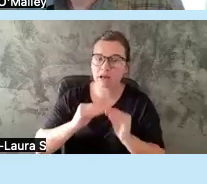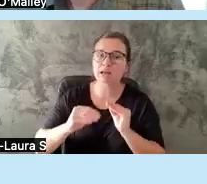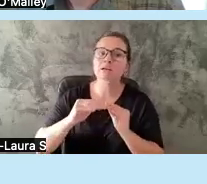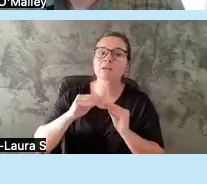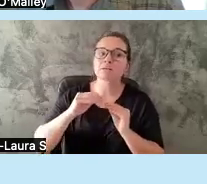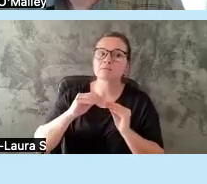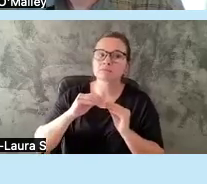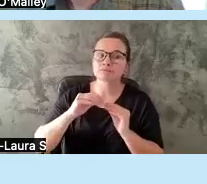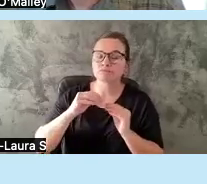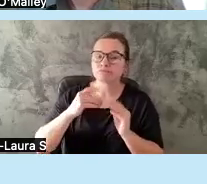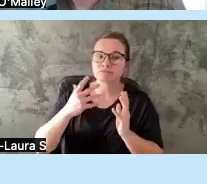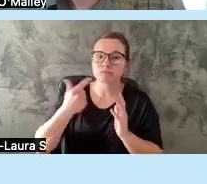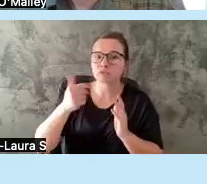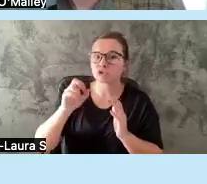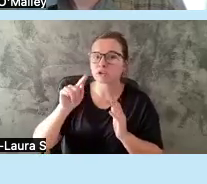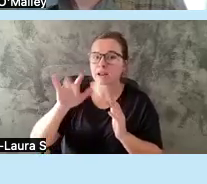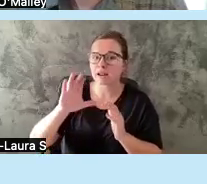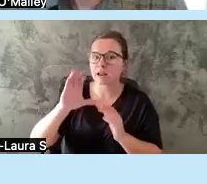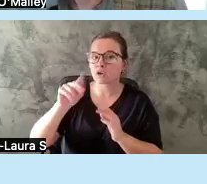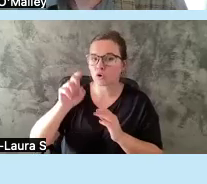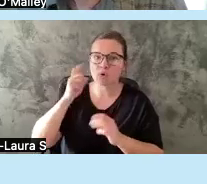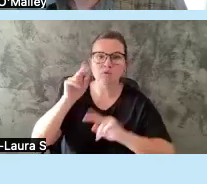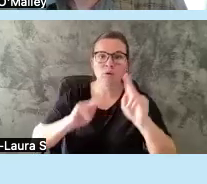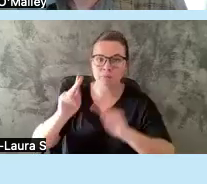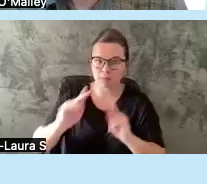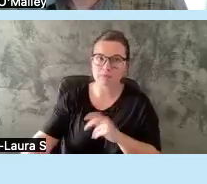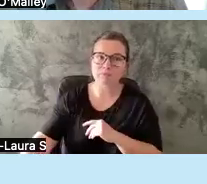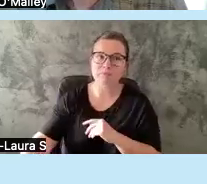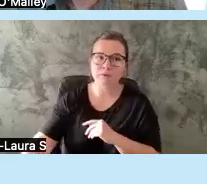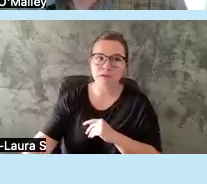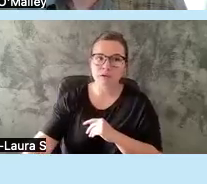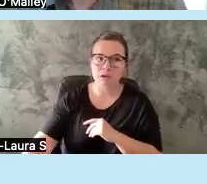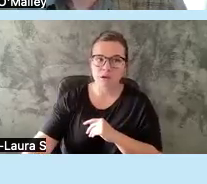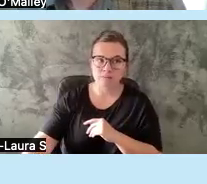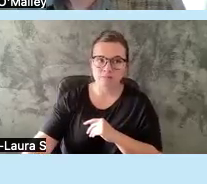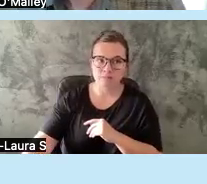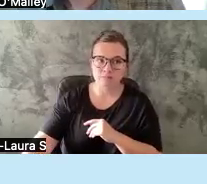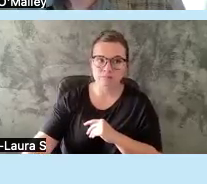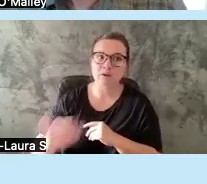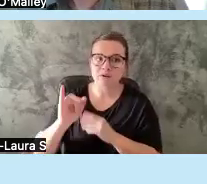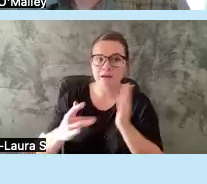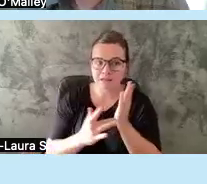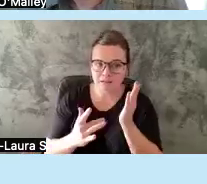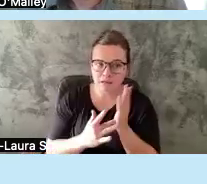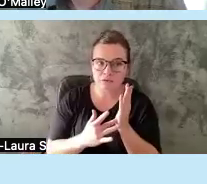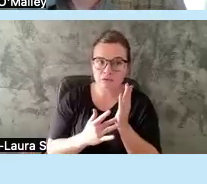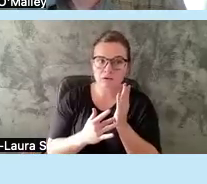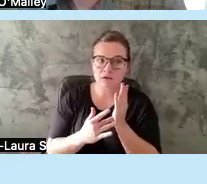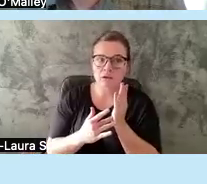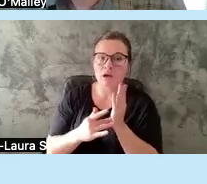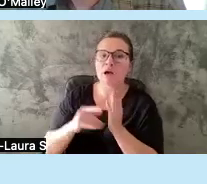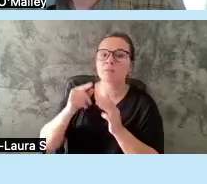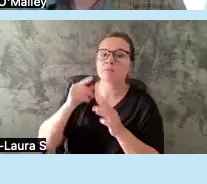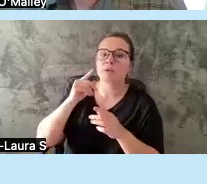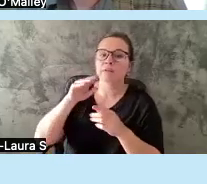genetic code of individuals. Genome editing technologies allow scientists to target particular segments of a